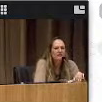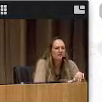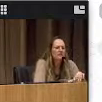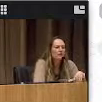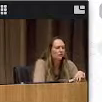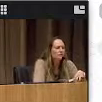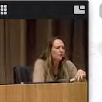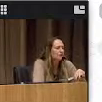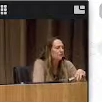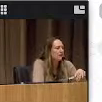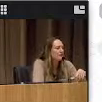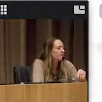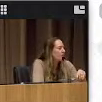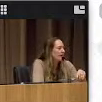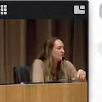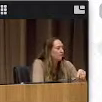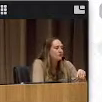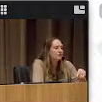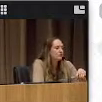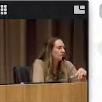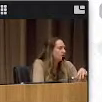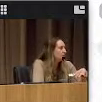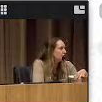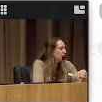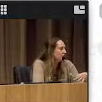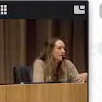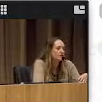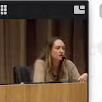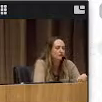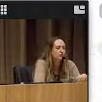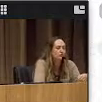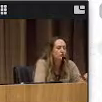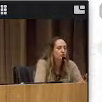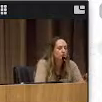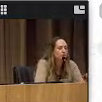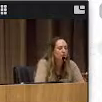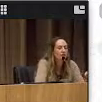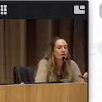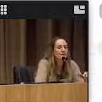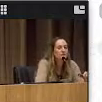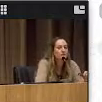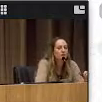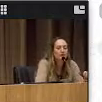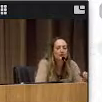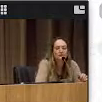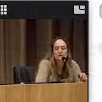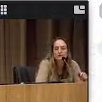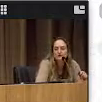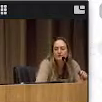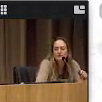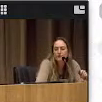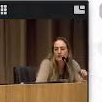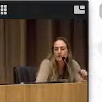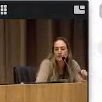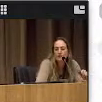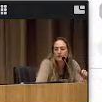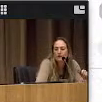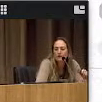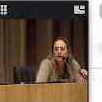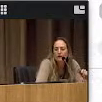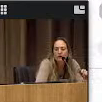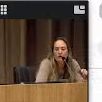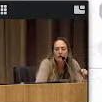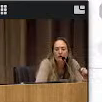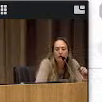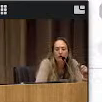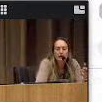beds, 62 at least they were in 2 by 2 bedrooms, and this was what we had to do to